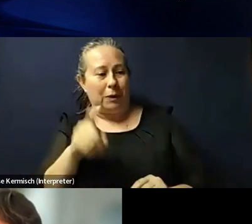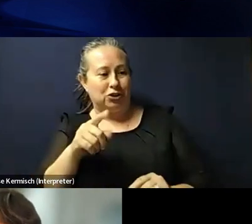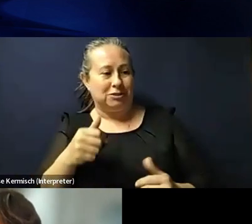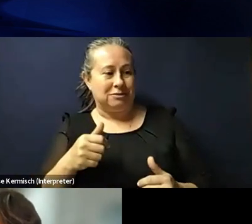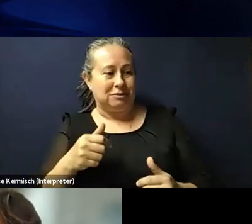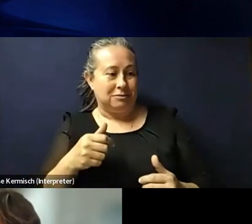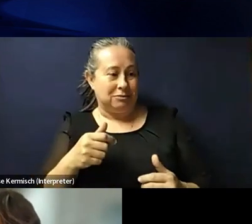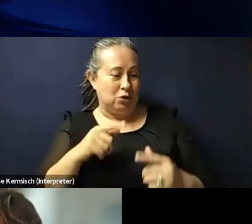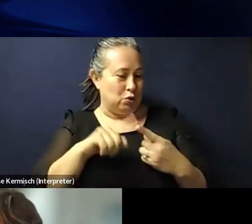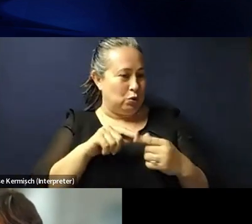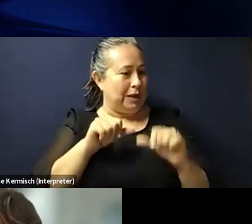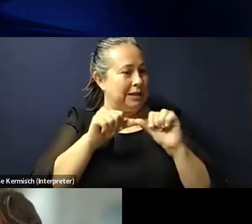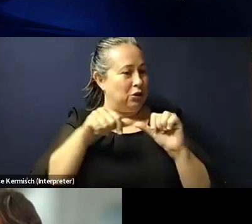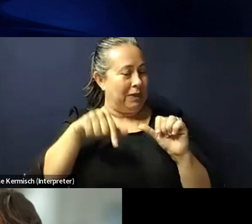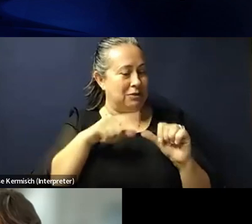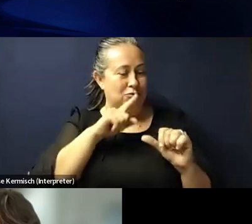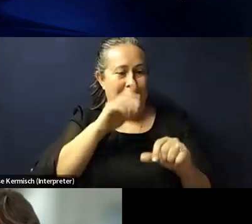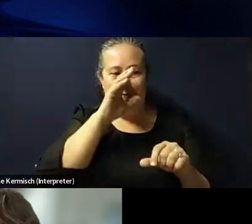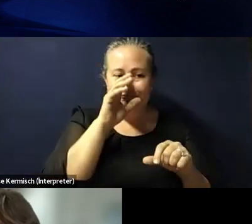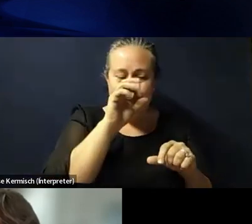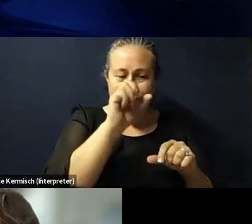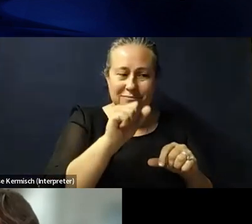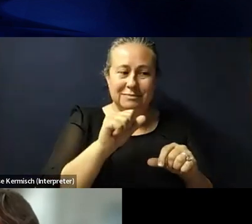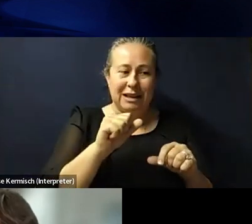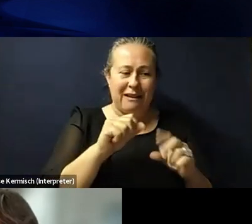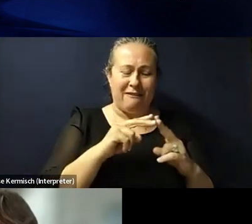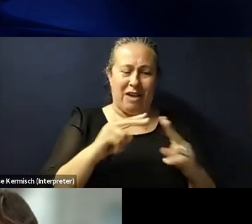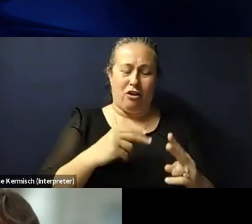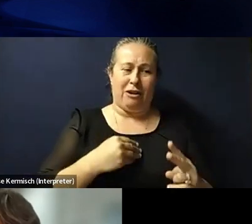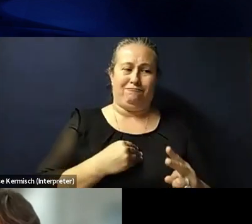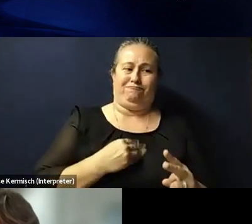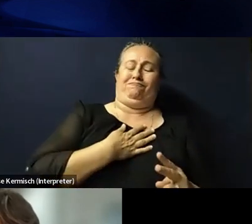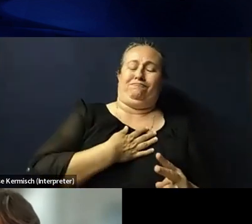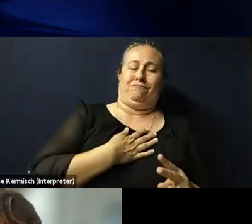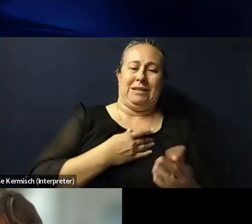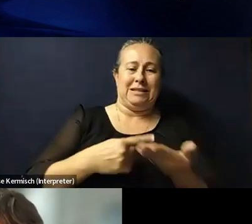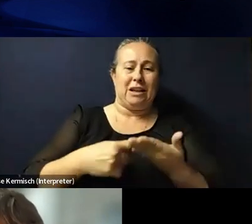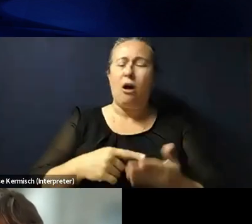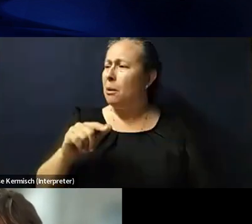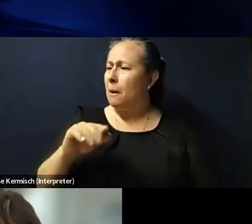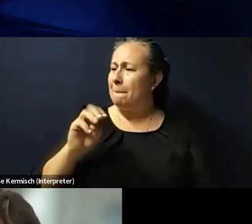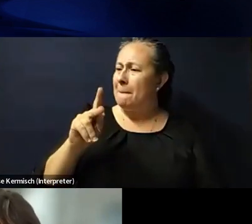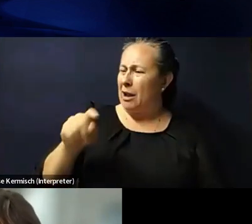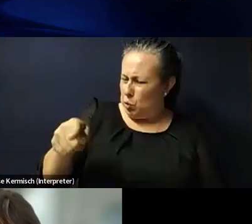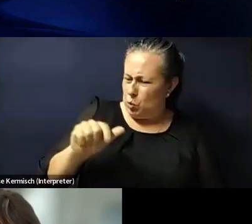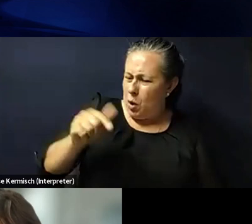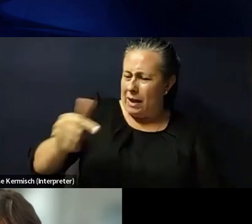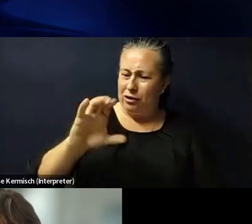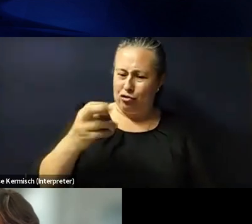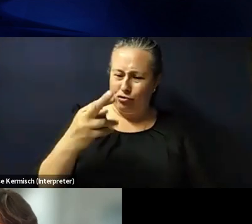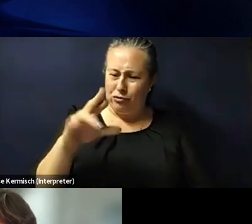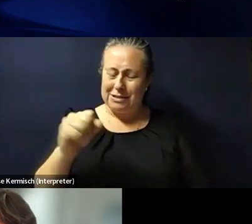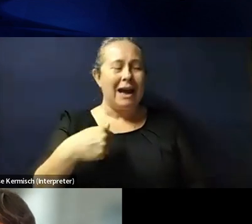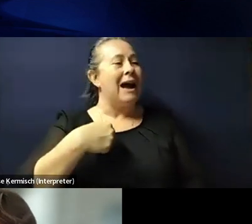to continue this really fascinating and I think deeply moving discussion. Yeah, no, you go ahead, Chris. Okay. I